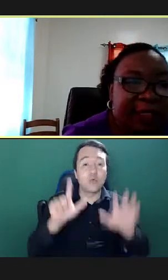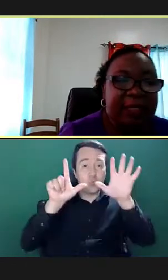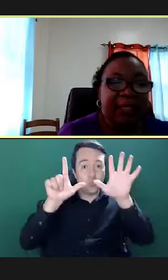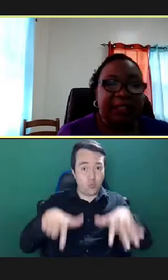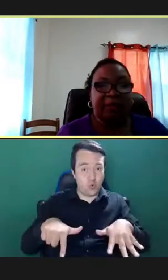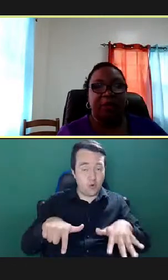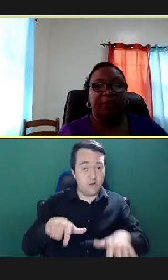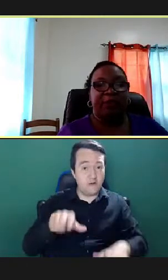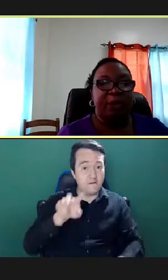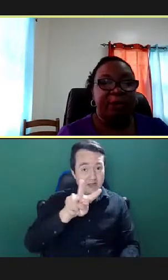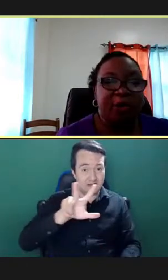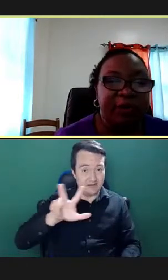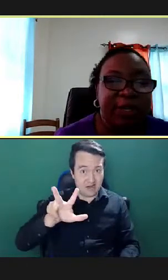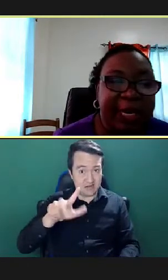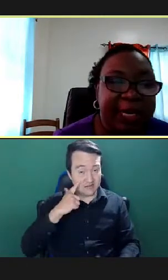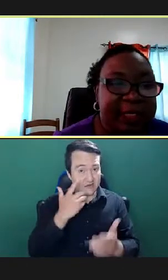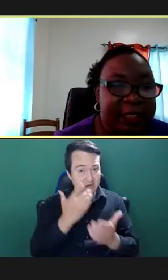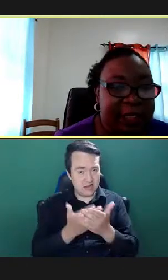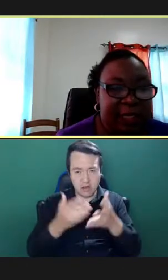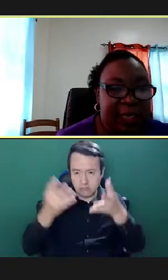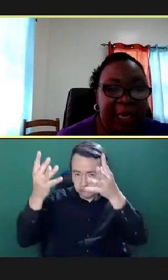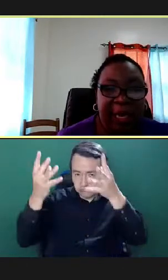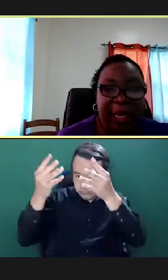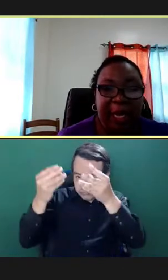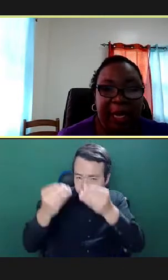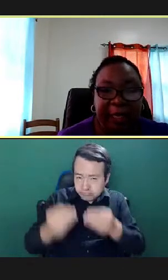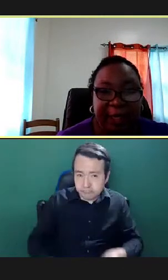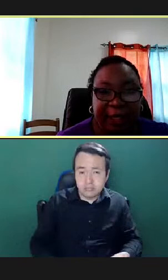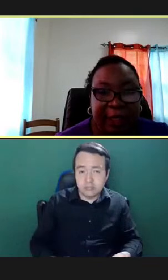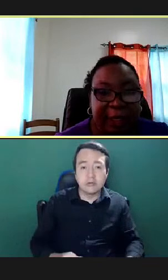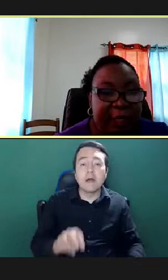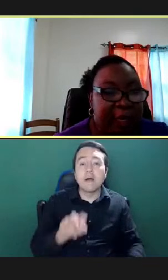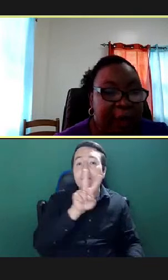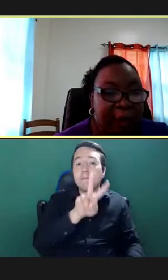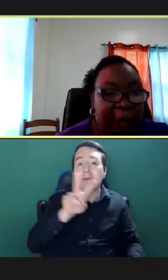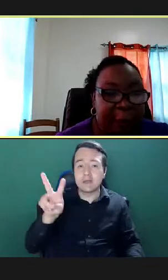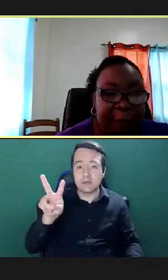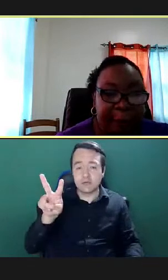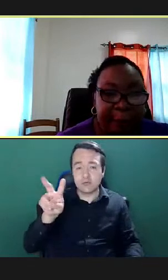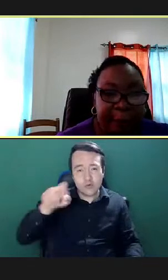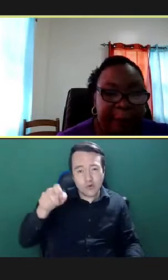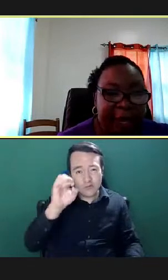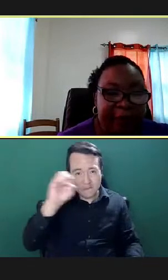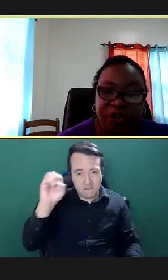22,090 cases of confirmed COVID-19 and